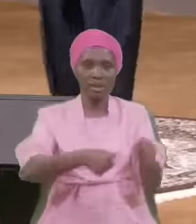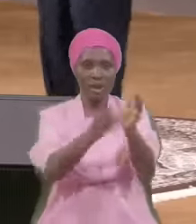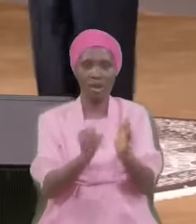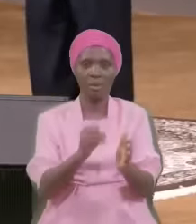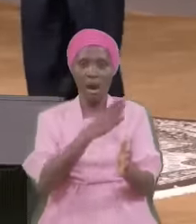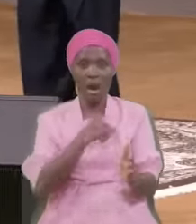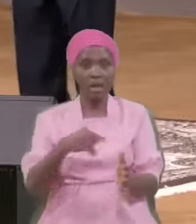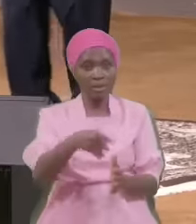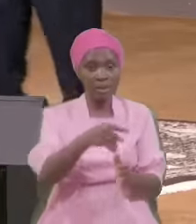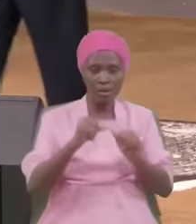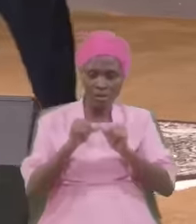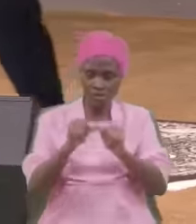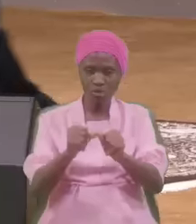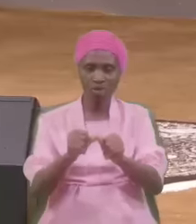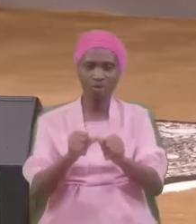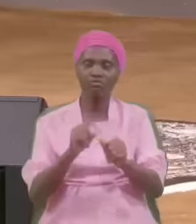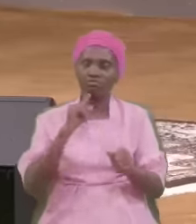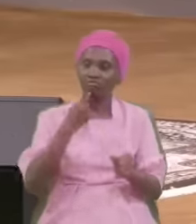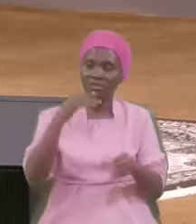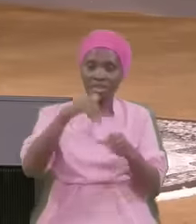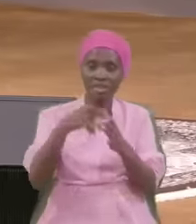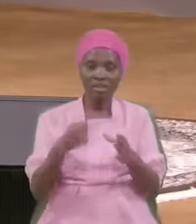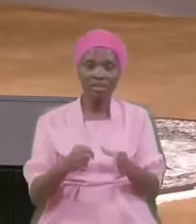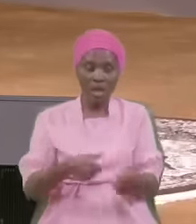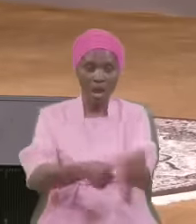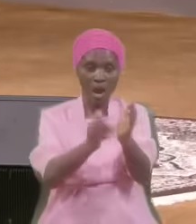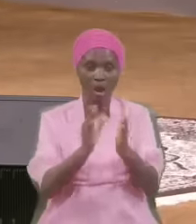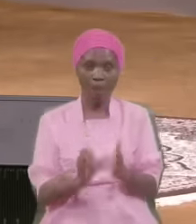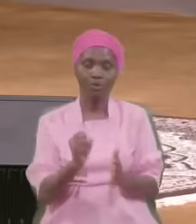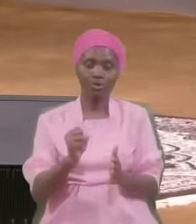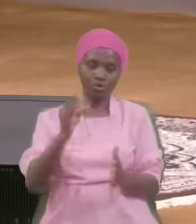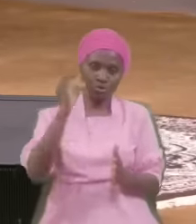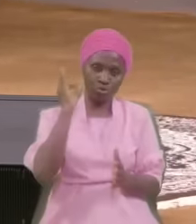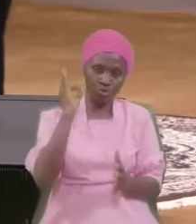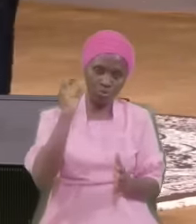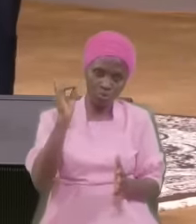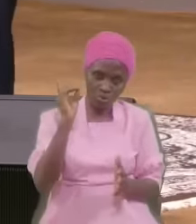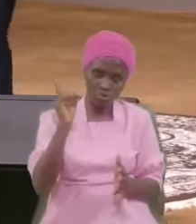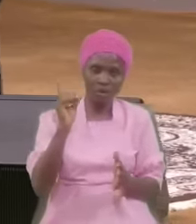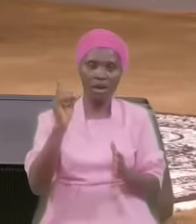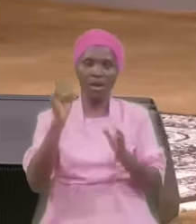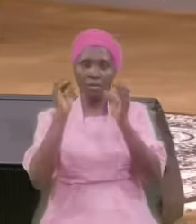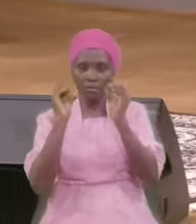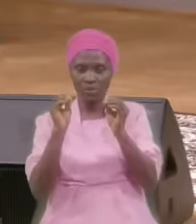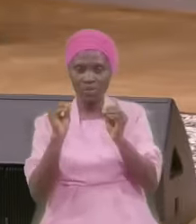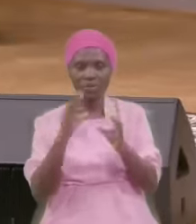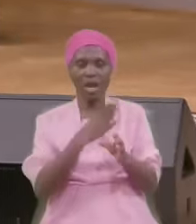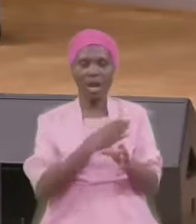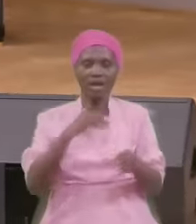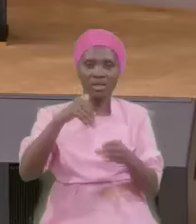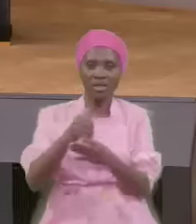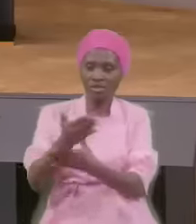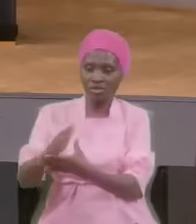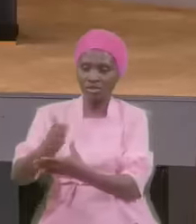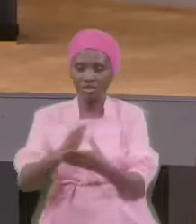steadfastly in the apostles' doctrine and continued in fellowship and in breaking of bread. And